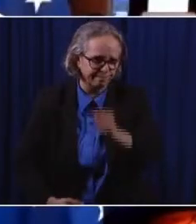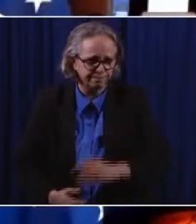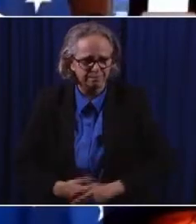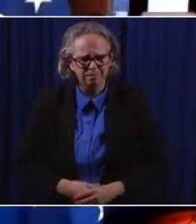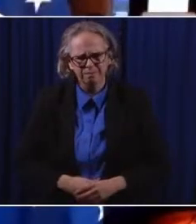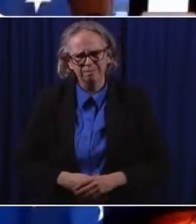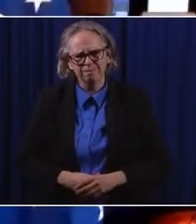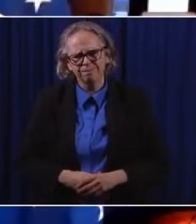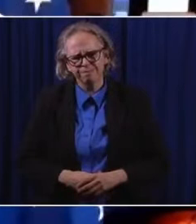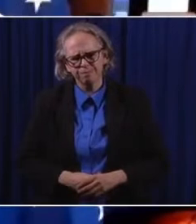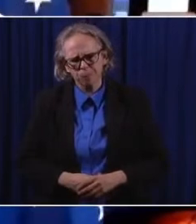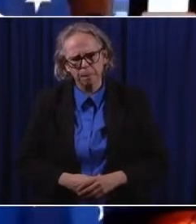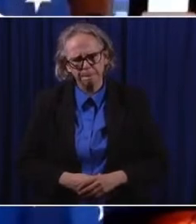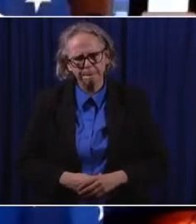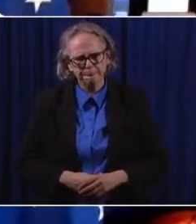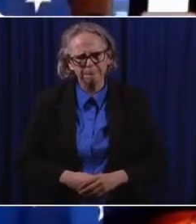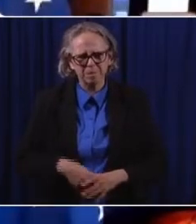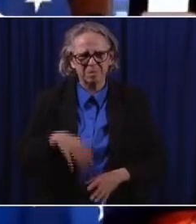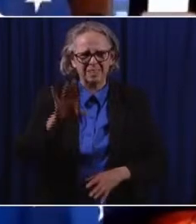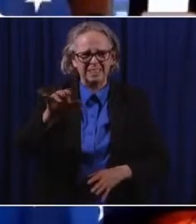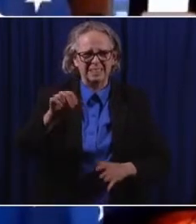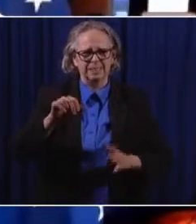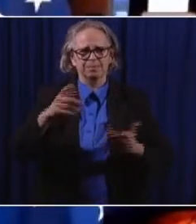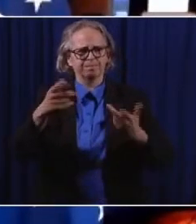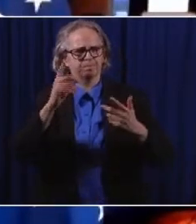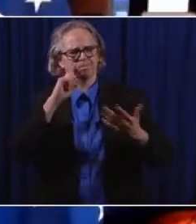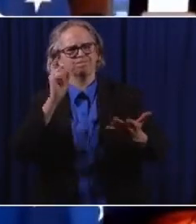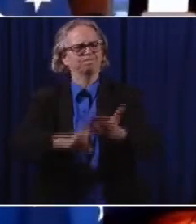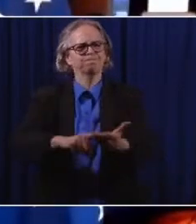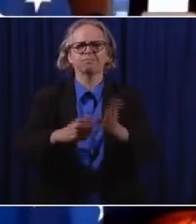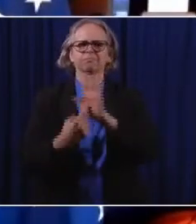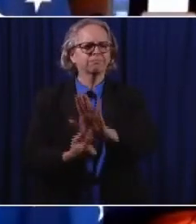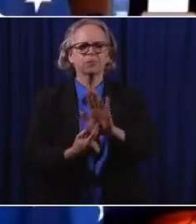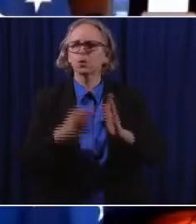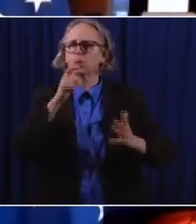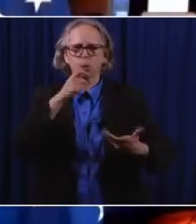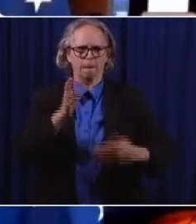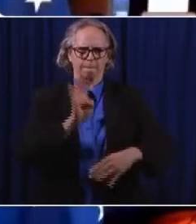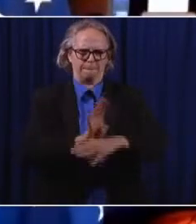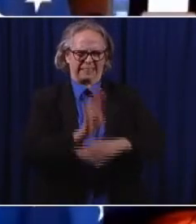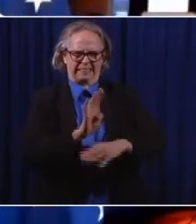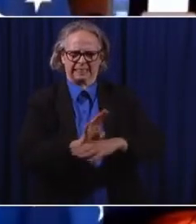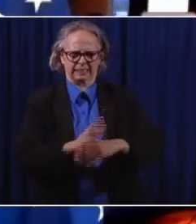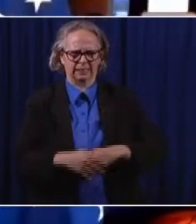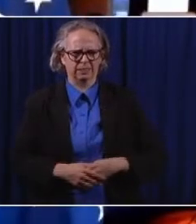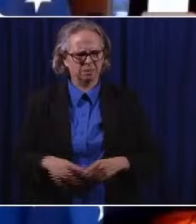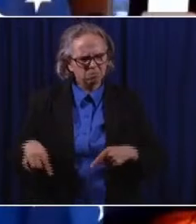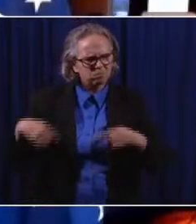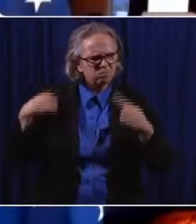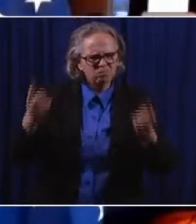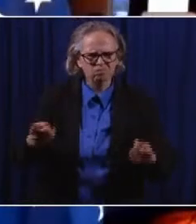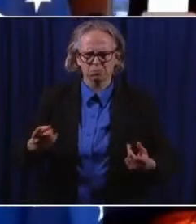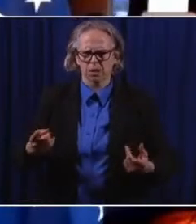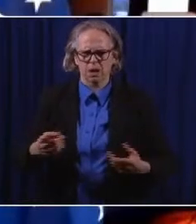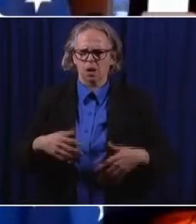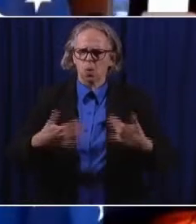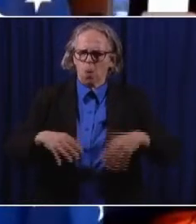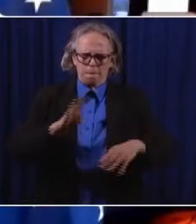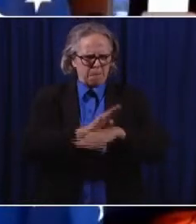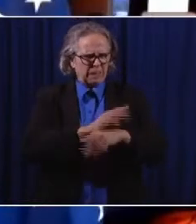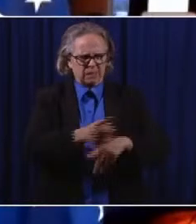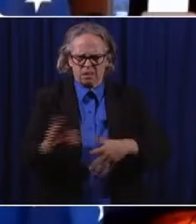businesses who are stepping up to try to help us work through the virus response